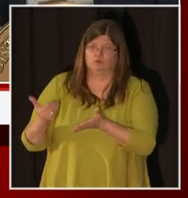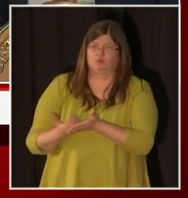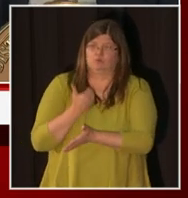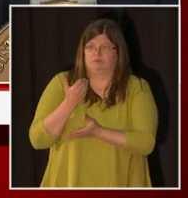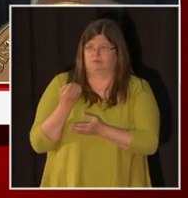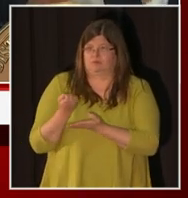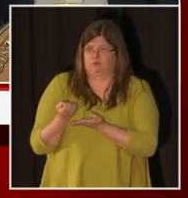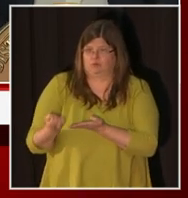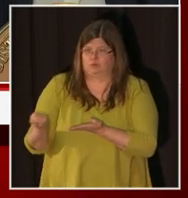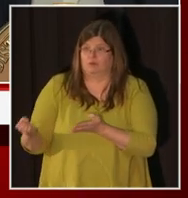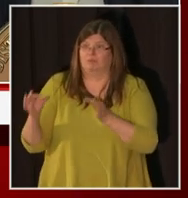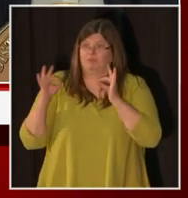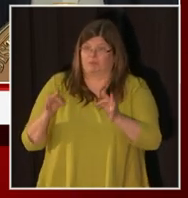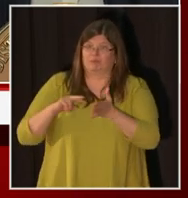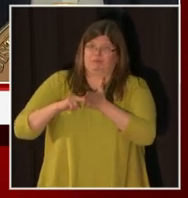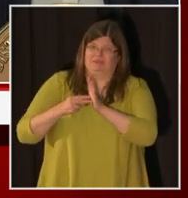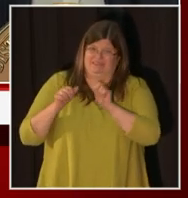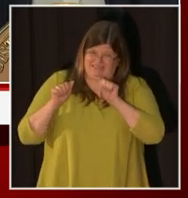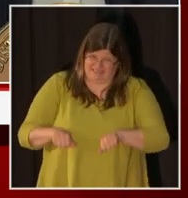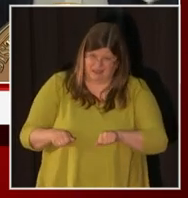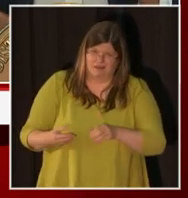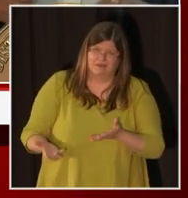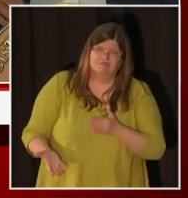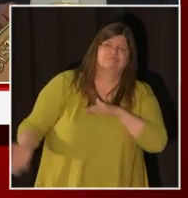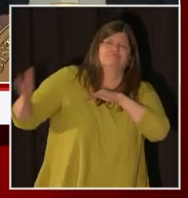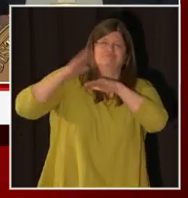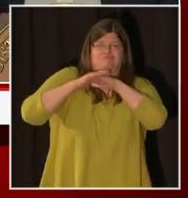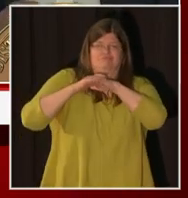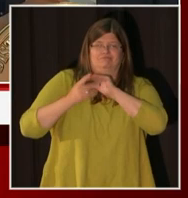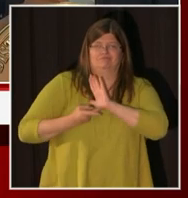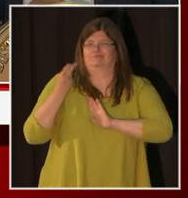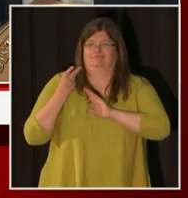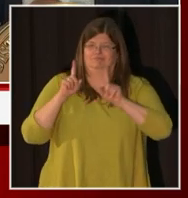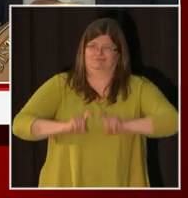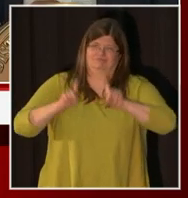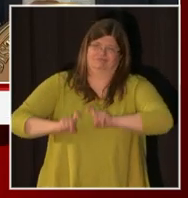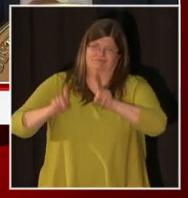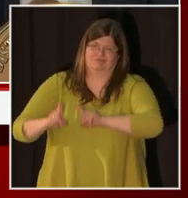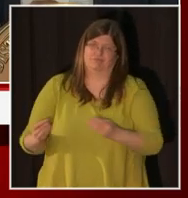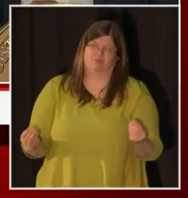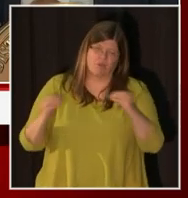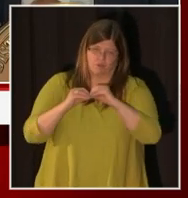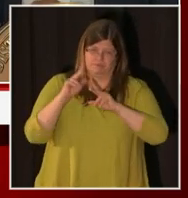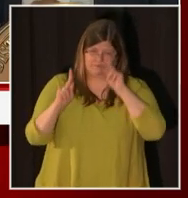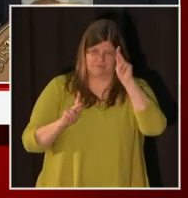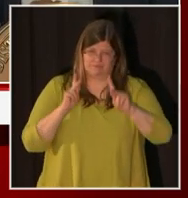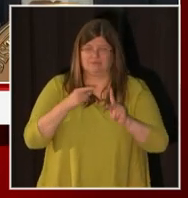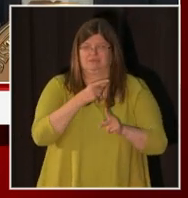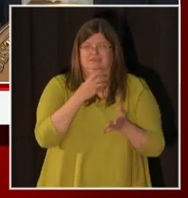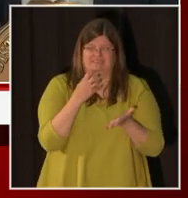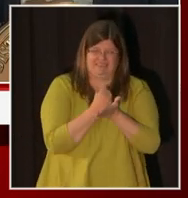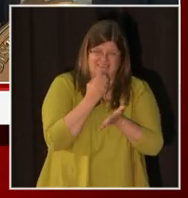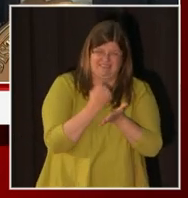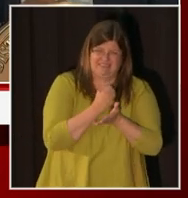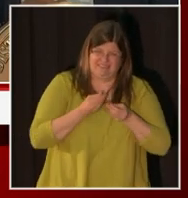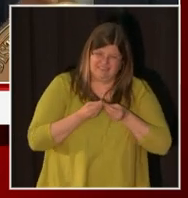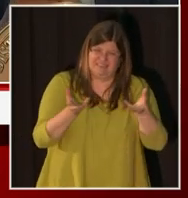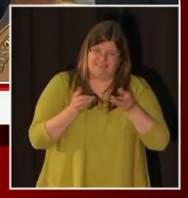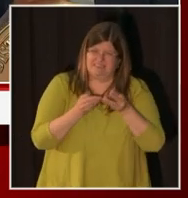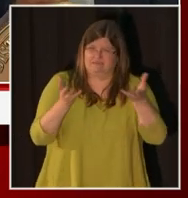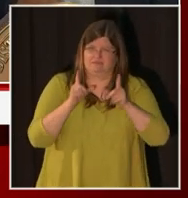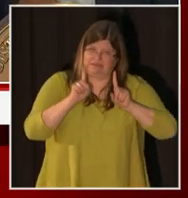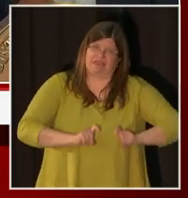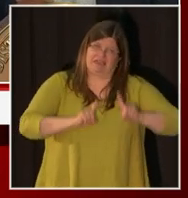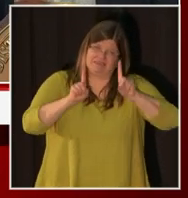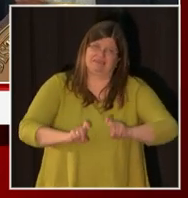work continues, we want to make sure that we're able to take full advantage of that capacity And that means